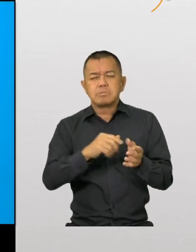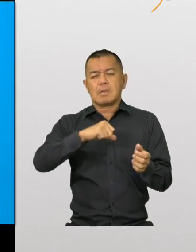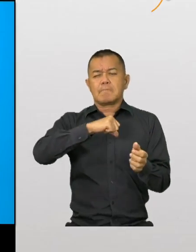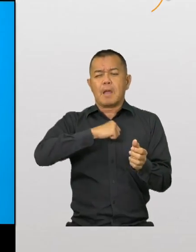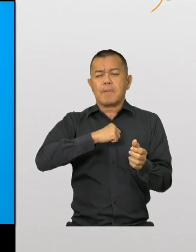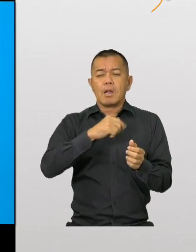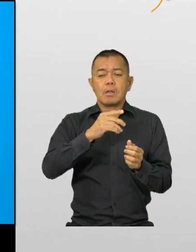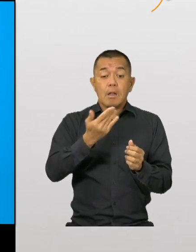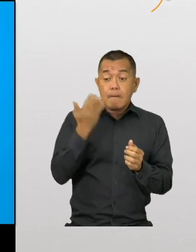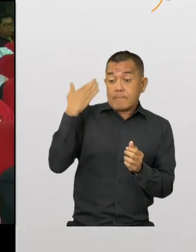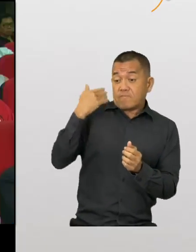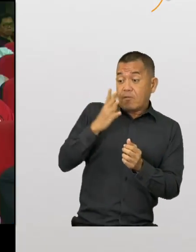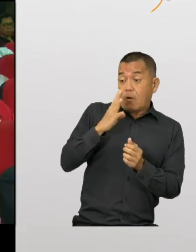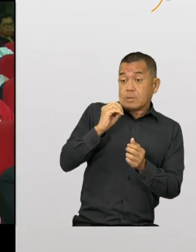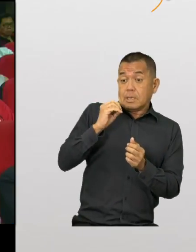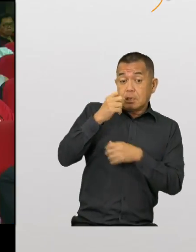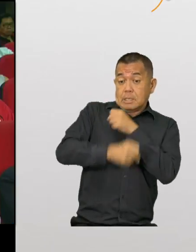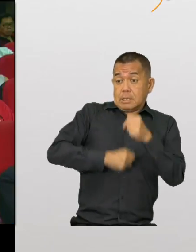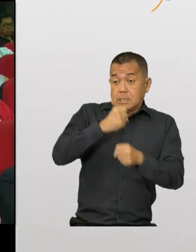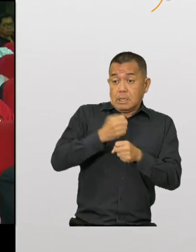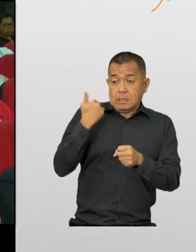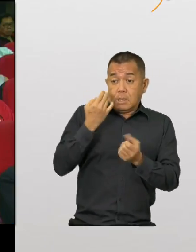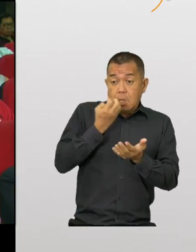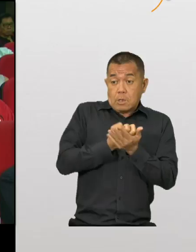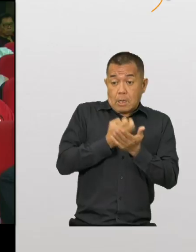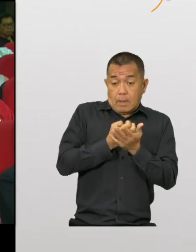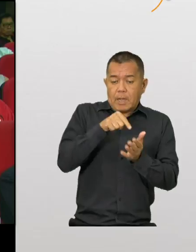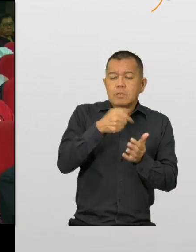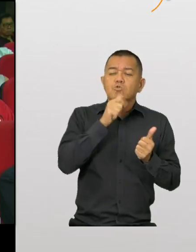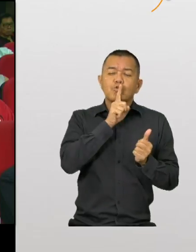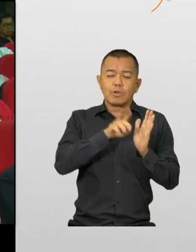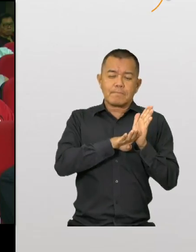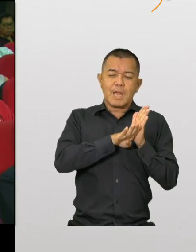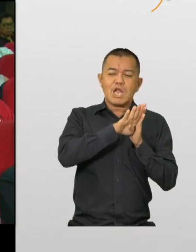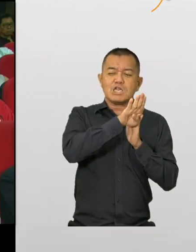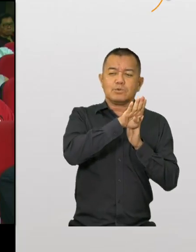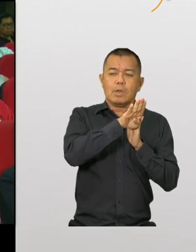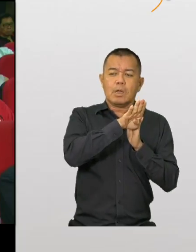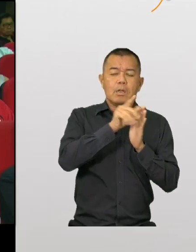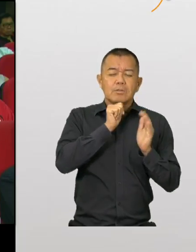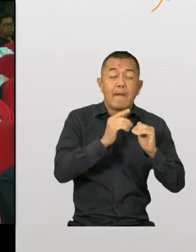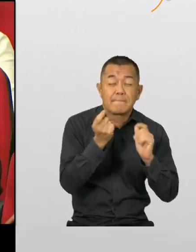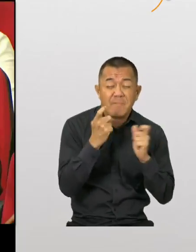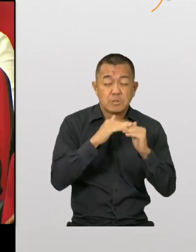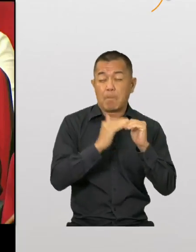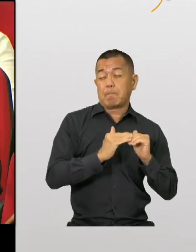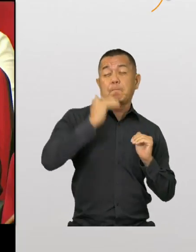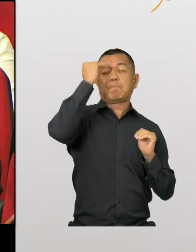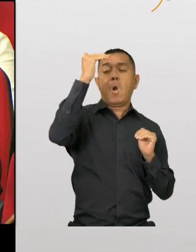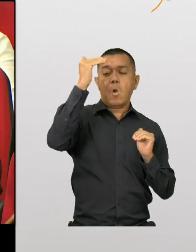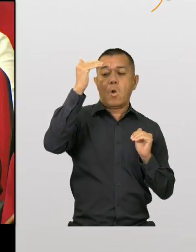grow as fast anymore. But you still get a good head start because the government helps you out, sells you a subsidized